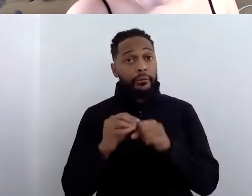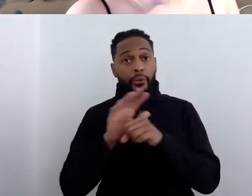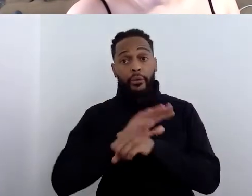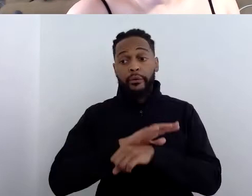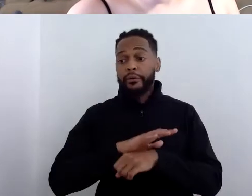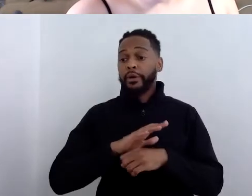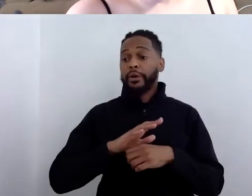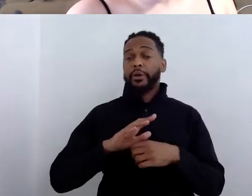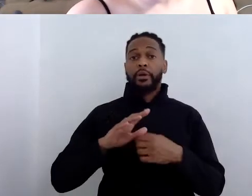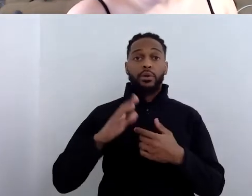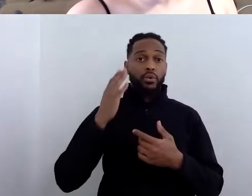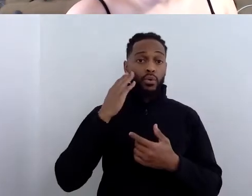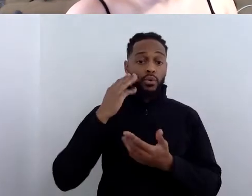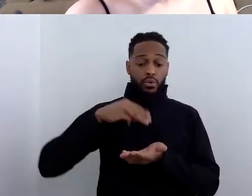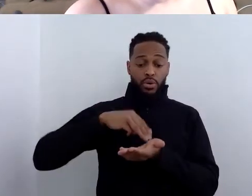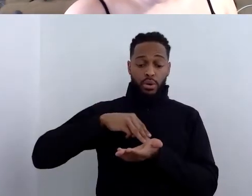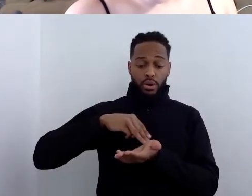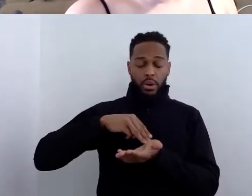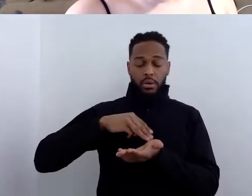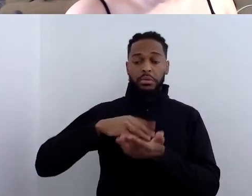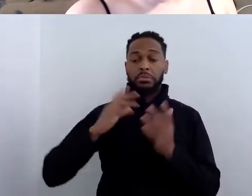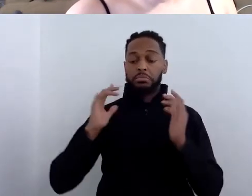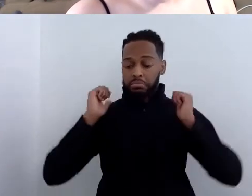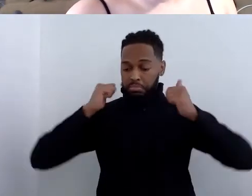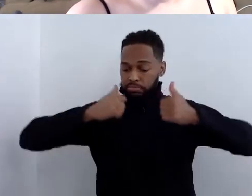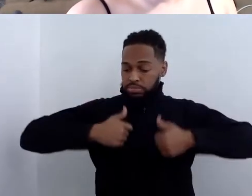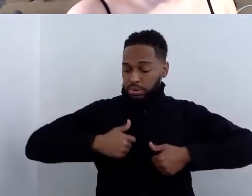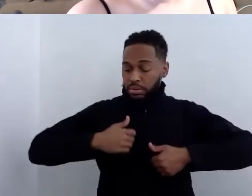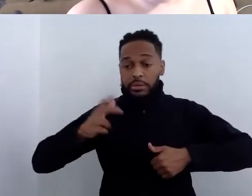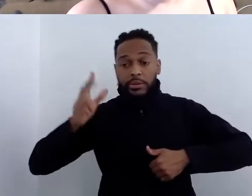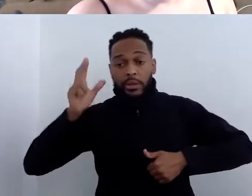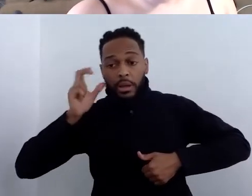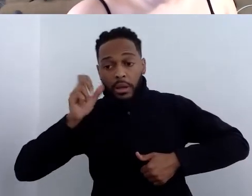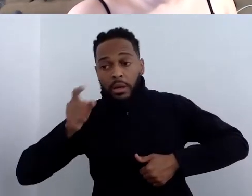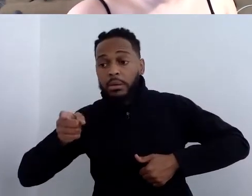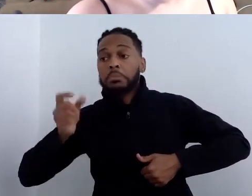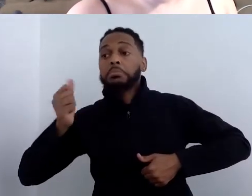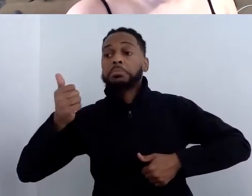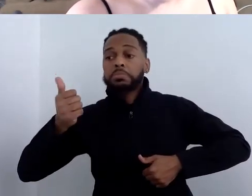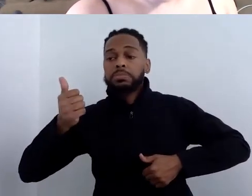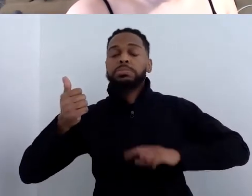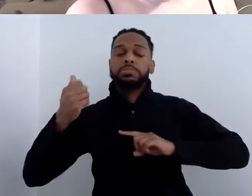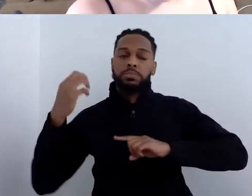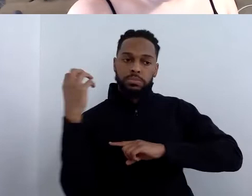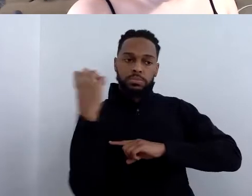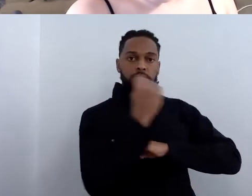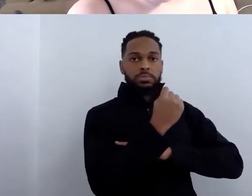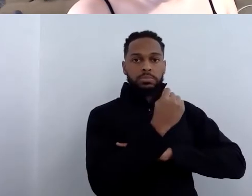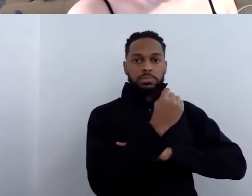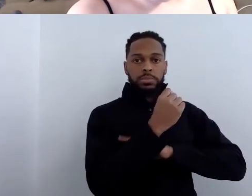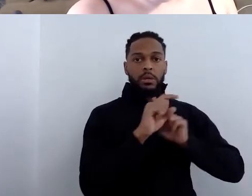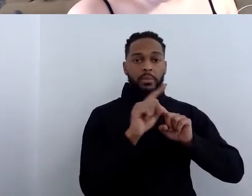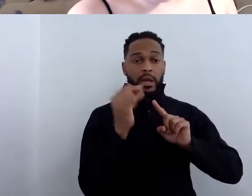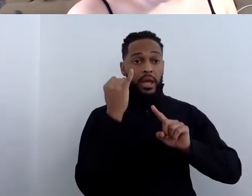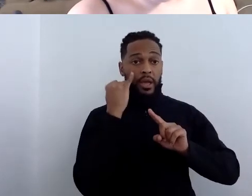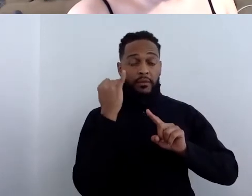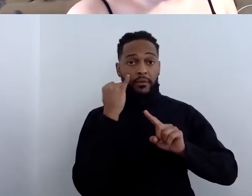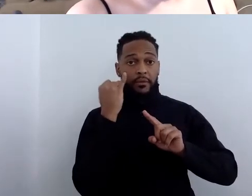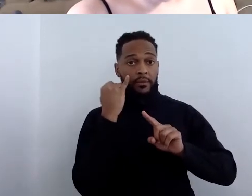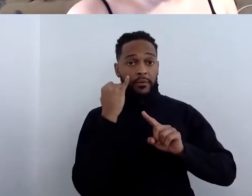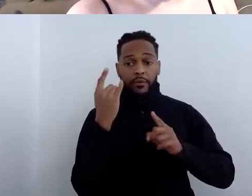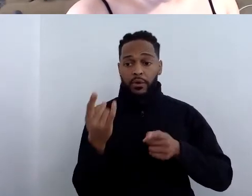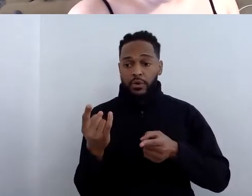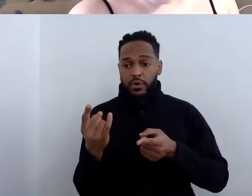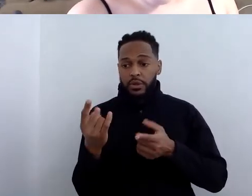she, they listen to you, and they walk out of the room. But when you have a bowel accident, a nursing aide is cleaning you